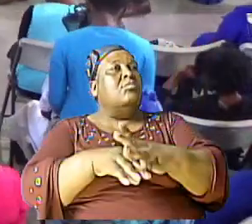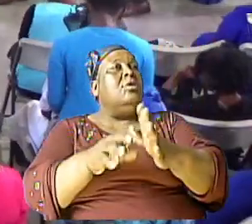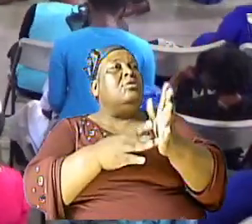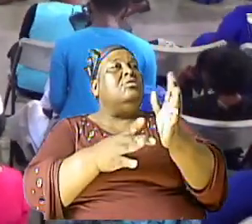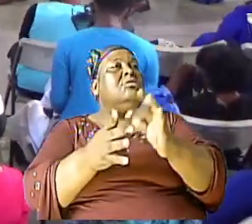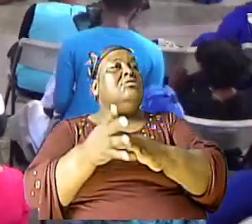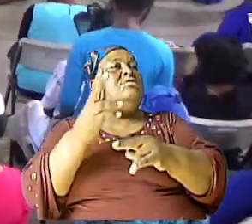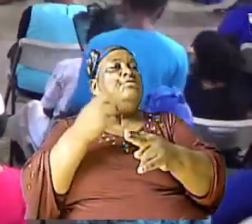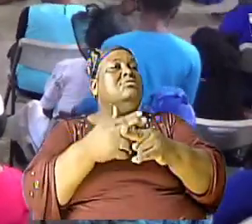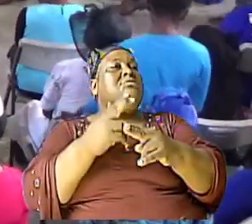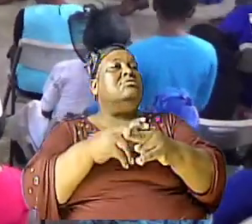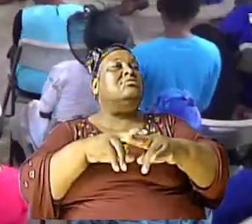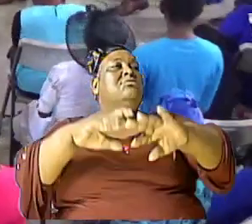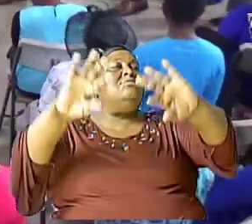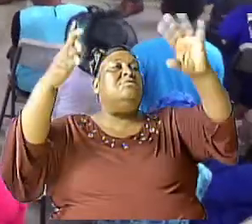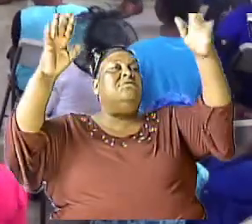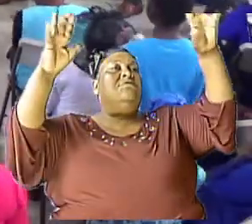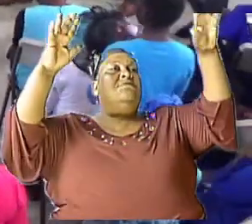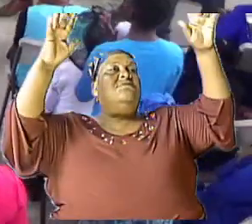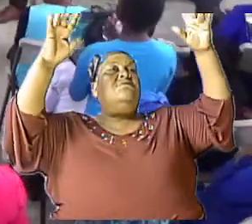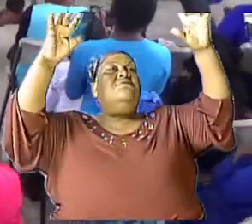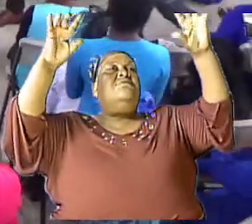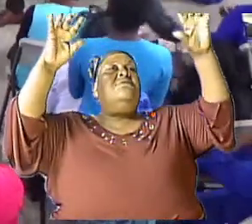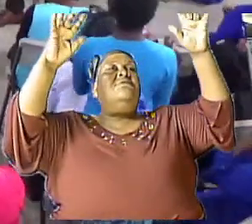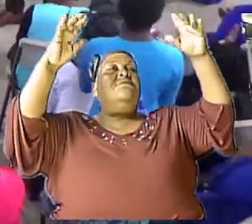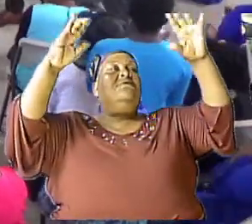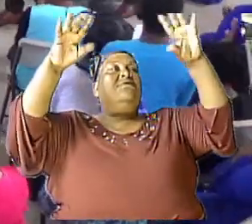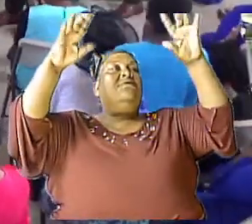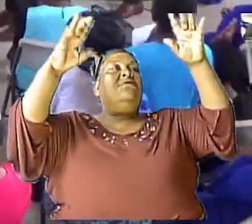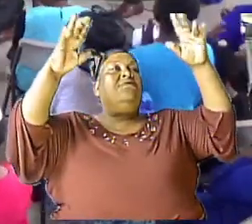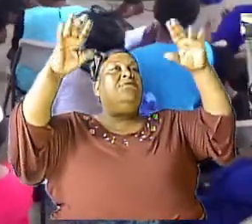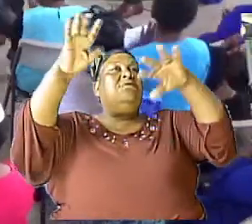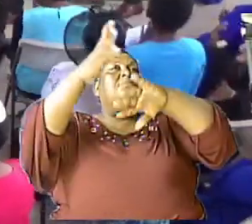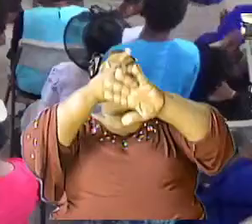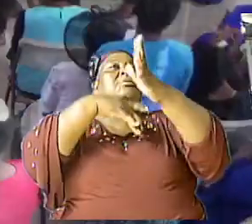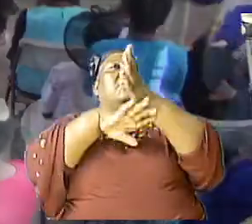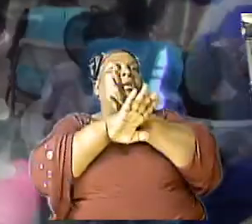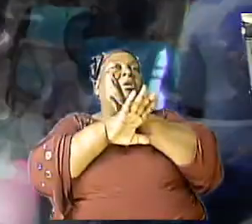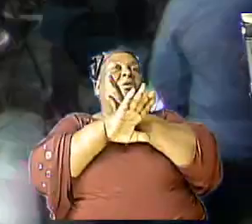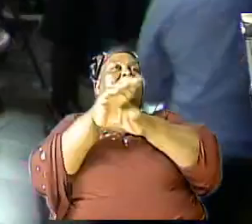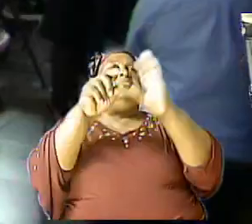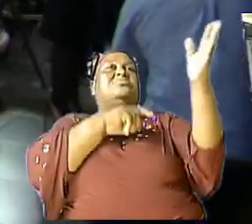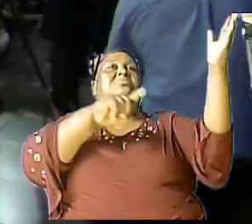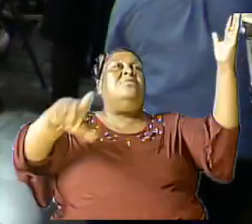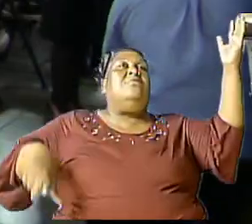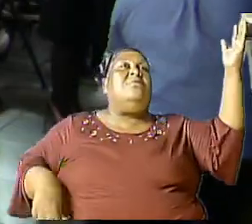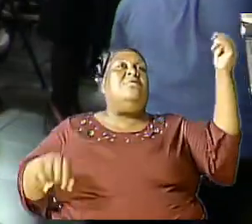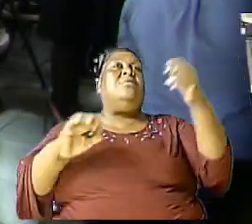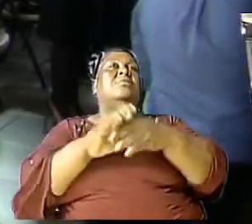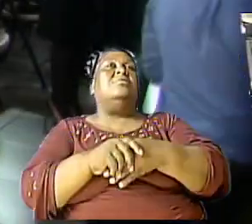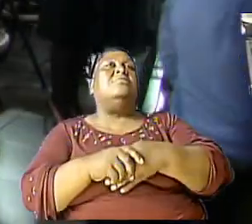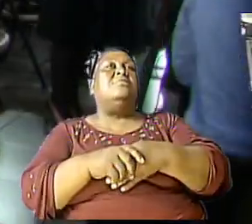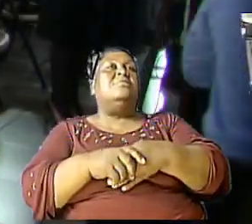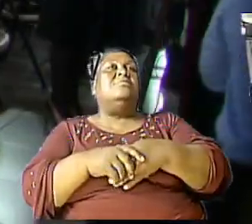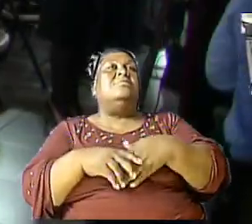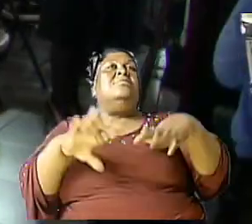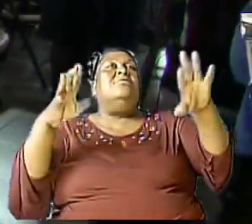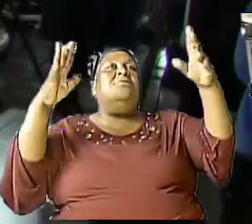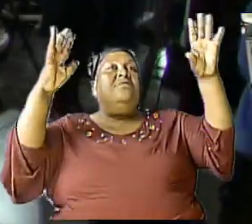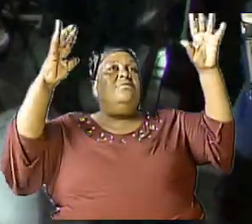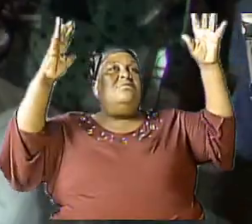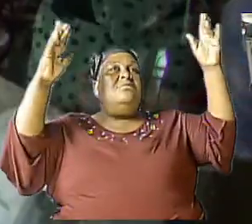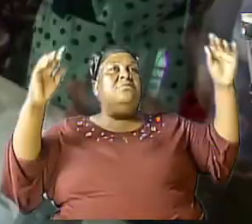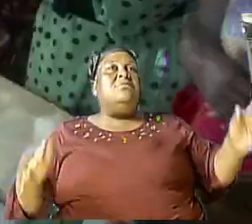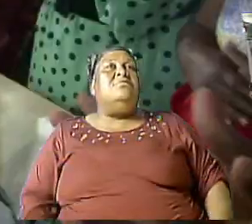Hallelujah. Could we just clap our hands in agreement with the prayer? Thank you, Jesus. Thank you, Jesus. Thank